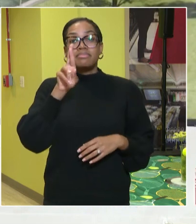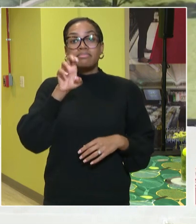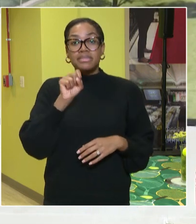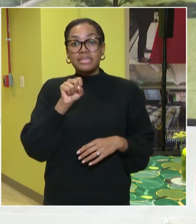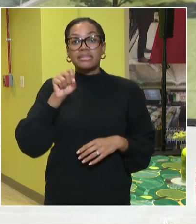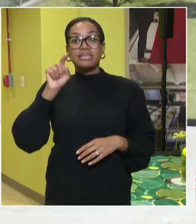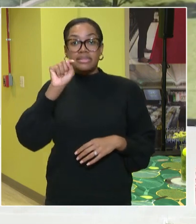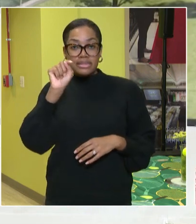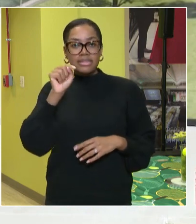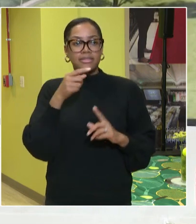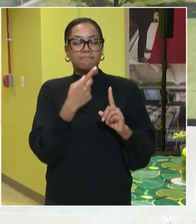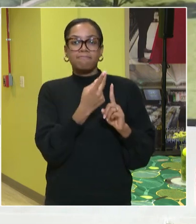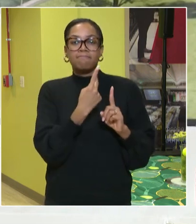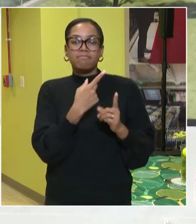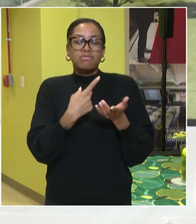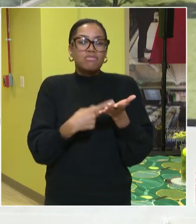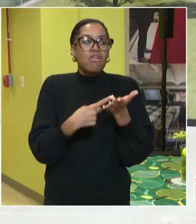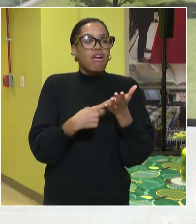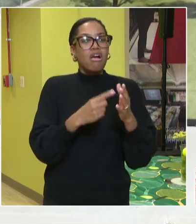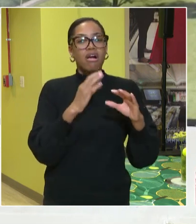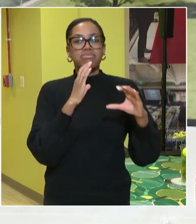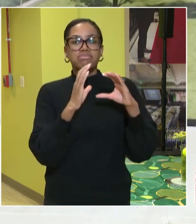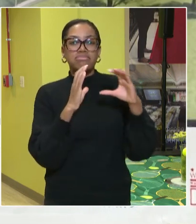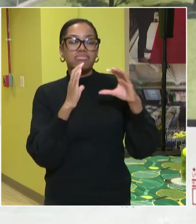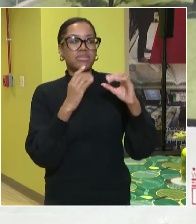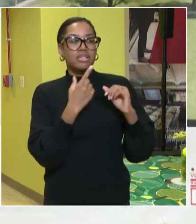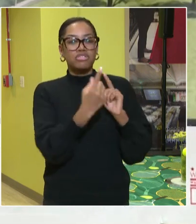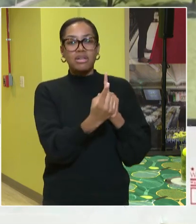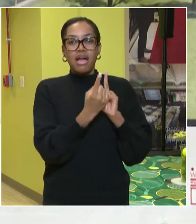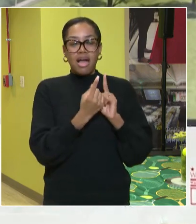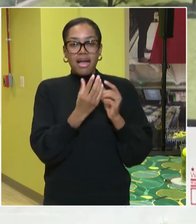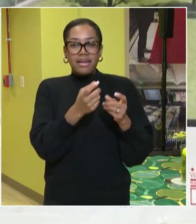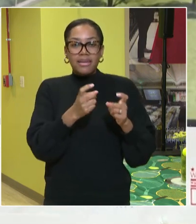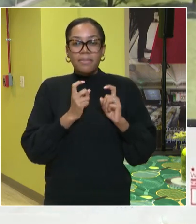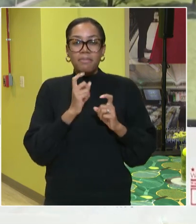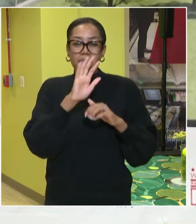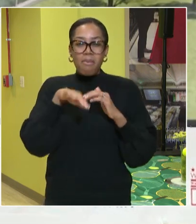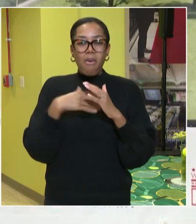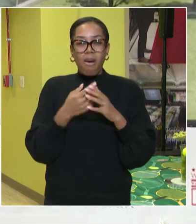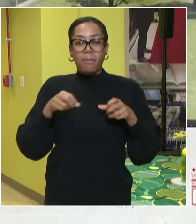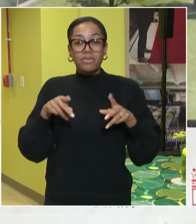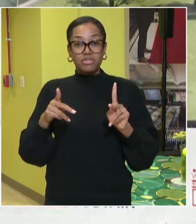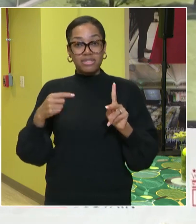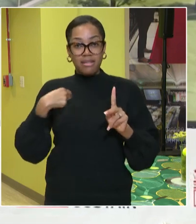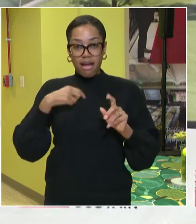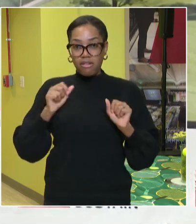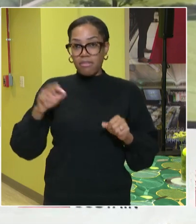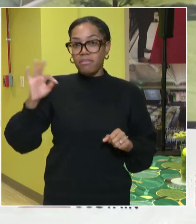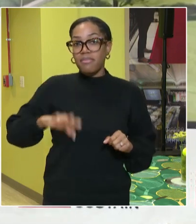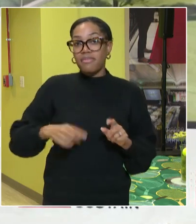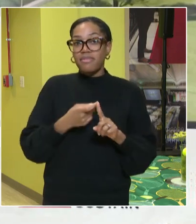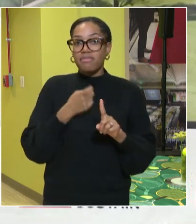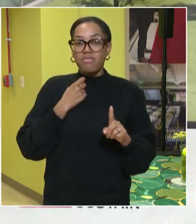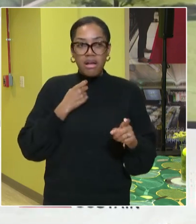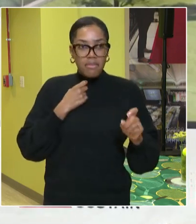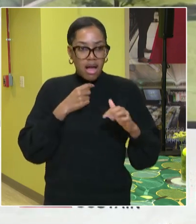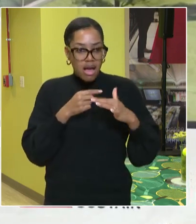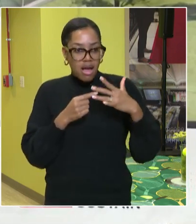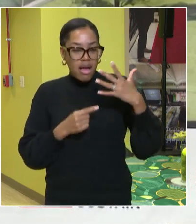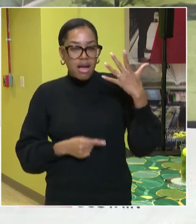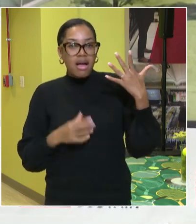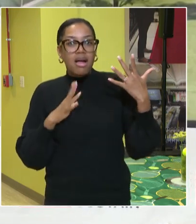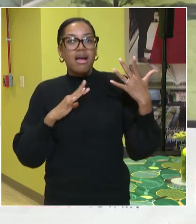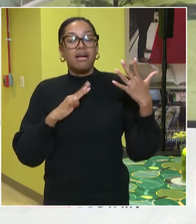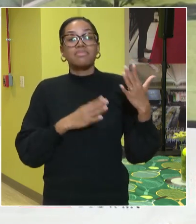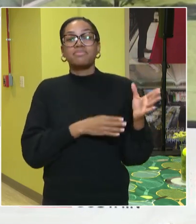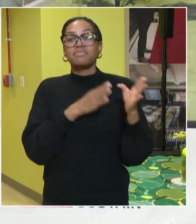always supported me and come to me with any and all opportunities that she thought I could benefit from, my 6+ years with Ms. Janice, who taught me not only